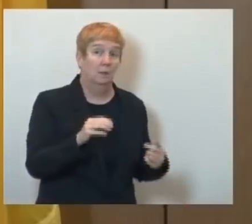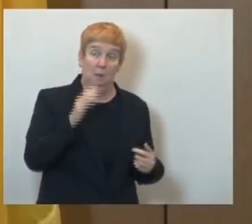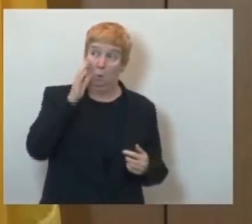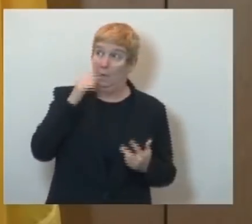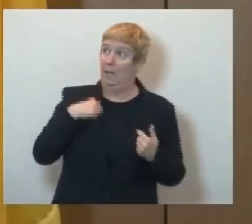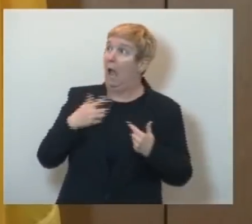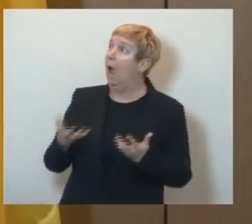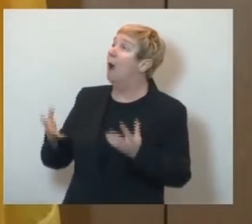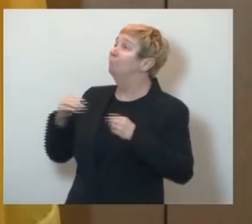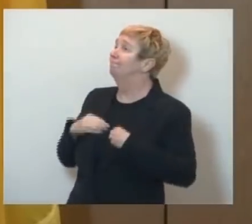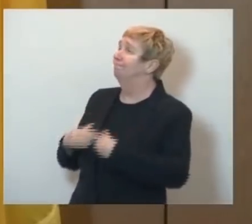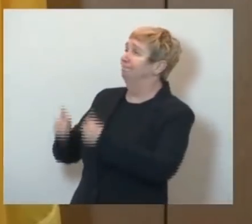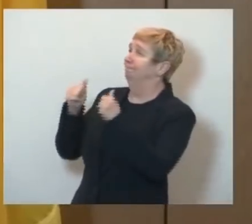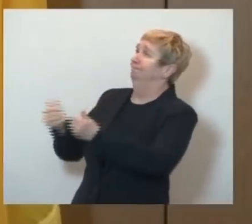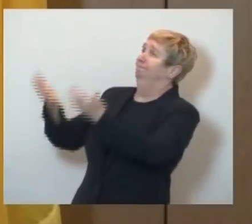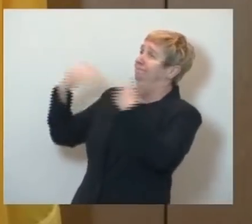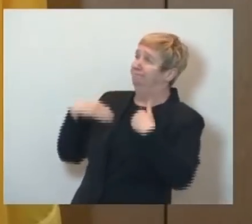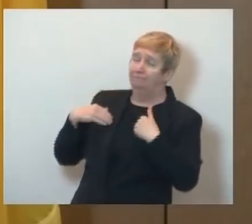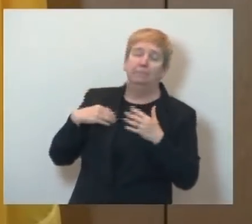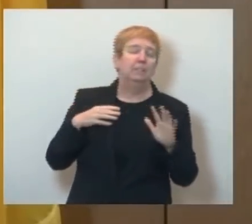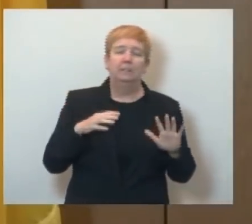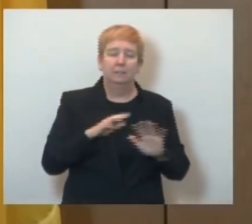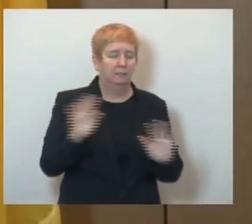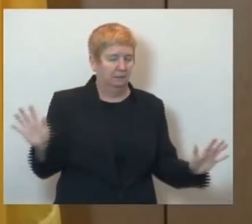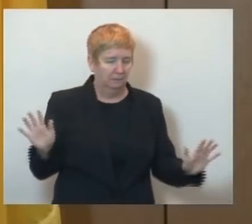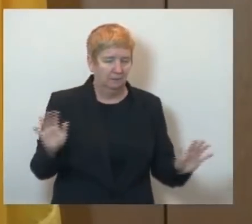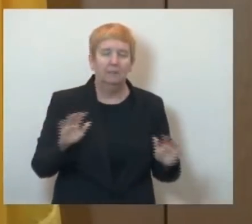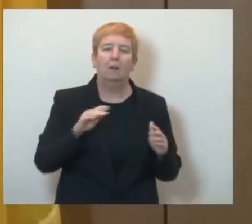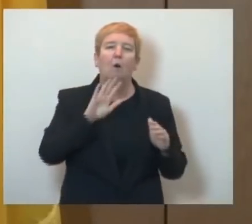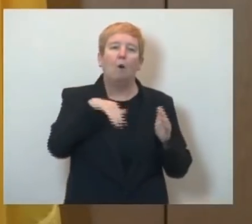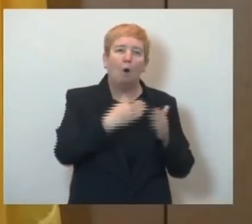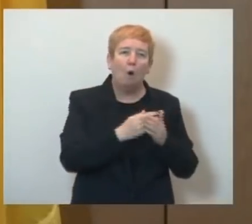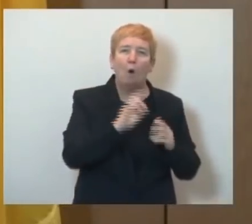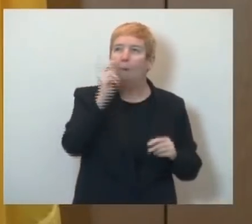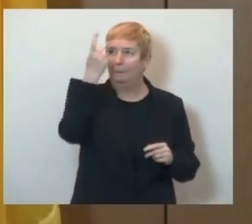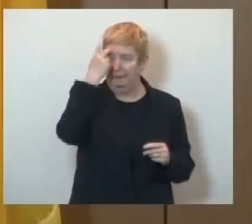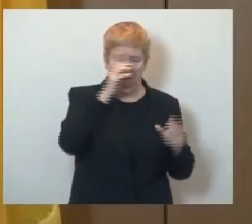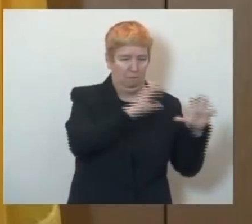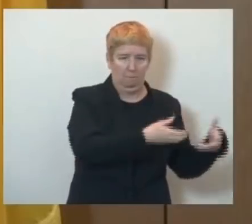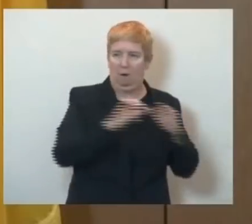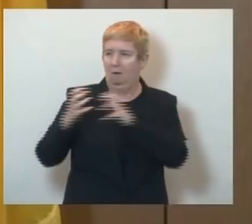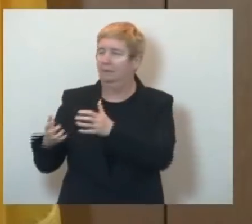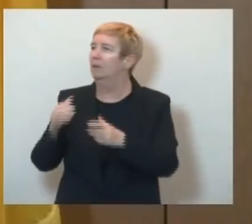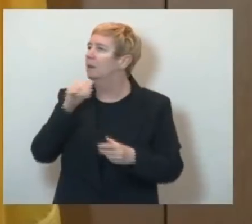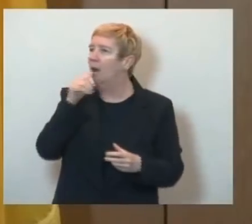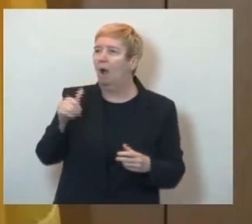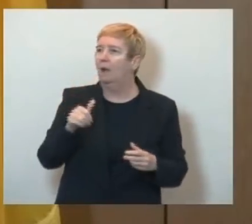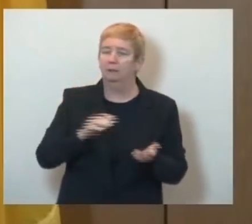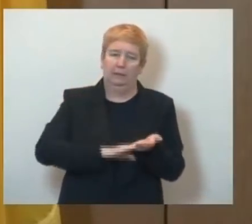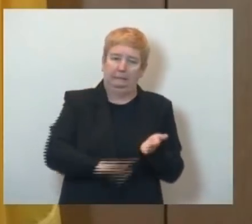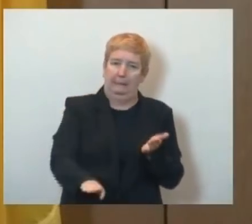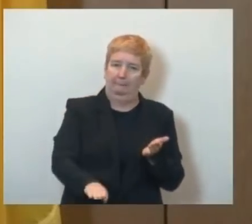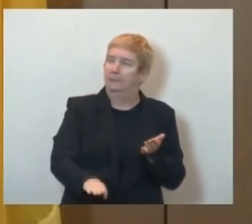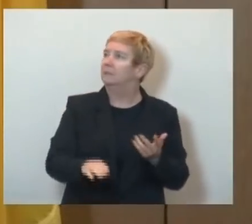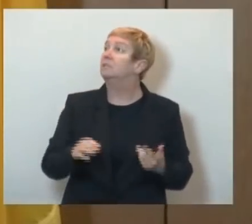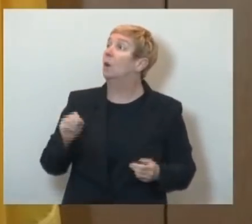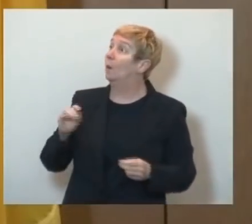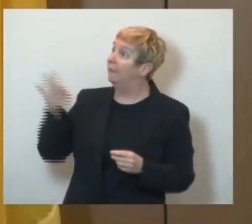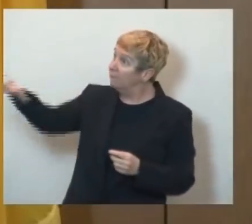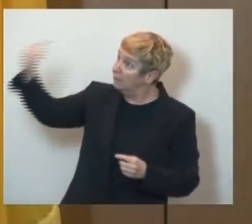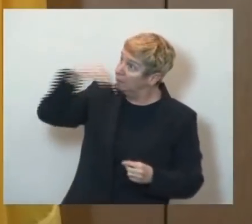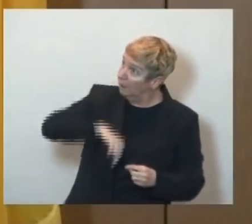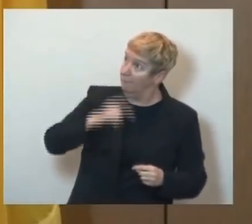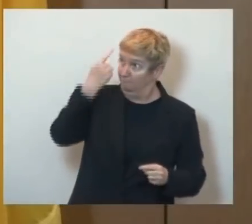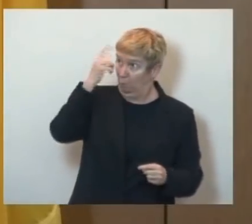political organizations, all parties are not exempt from the mass gatherings. So I would not support that effort in New Mexico,